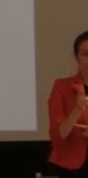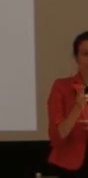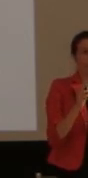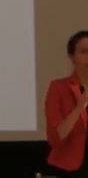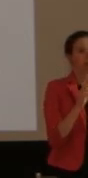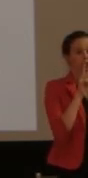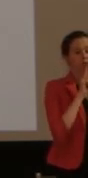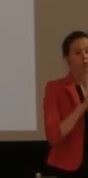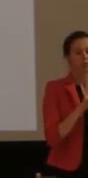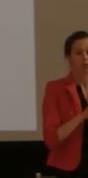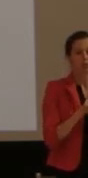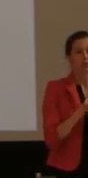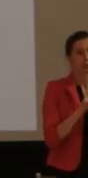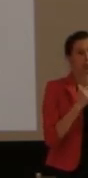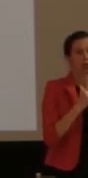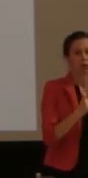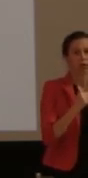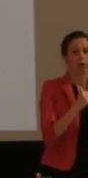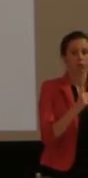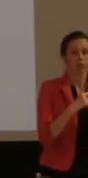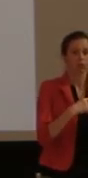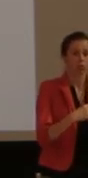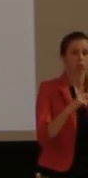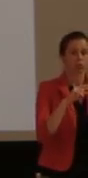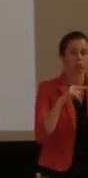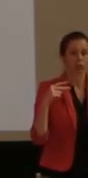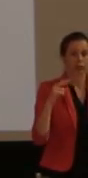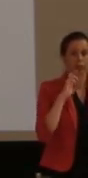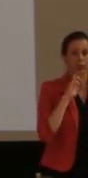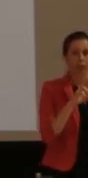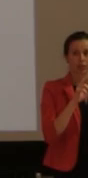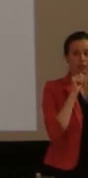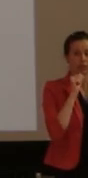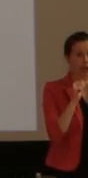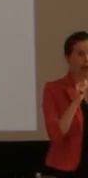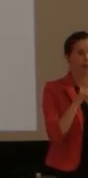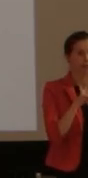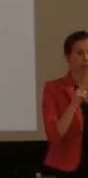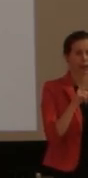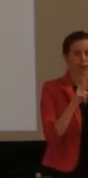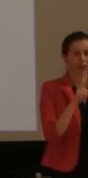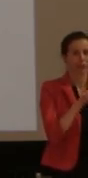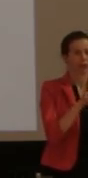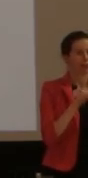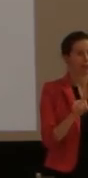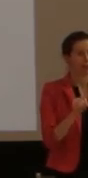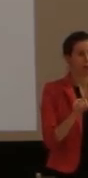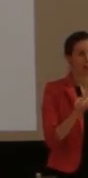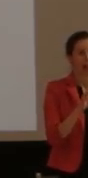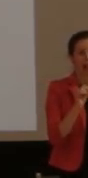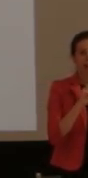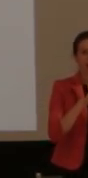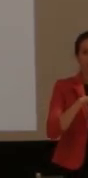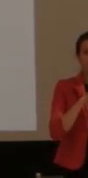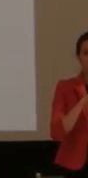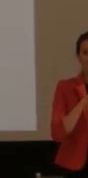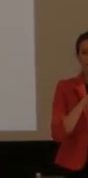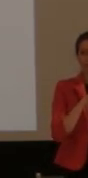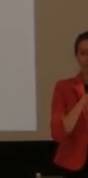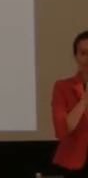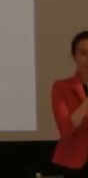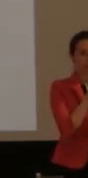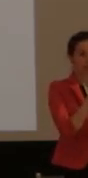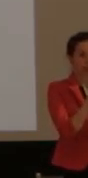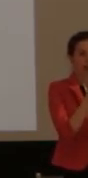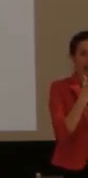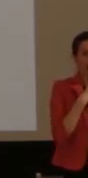Research has repeatedly demonstrated that genetic risk findings are not universally applicable, that certain variants confer